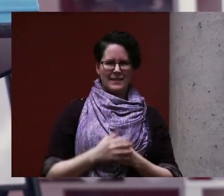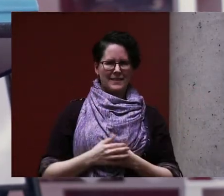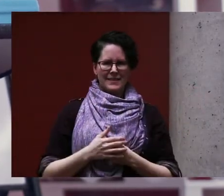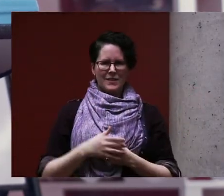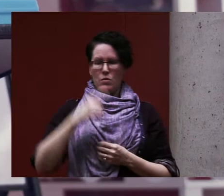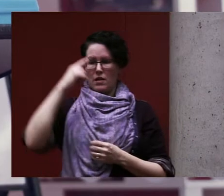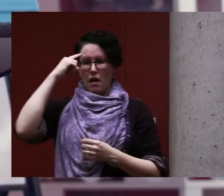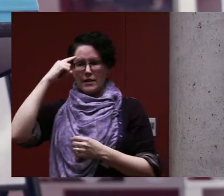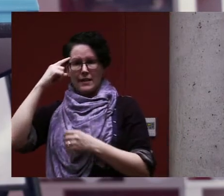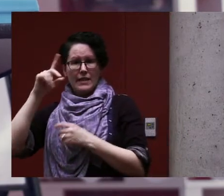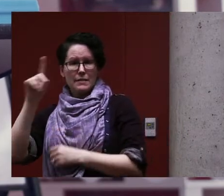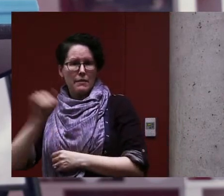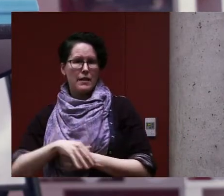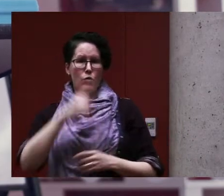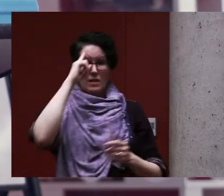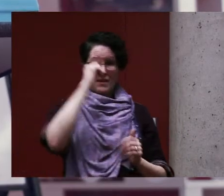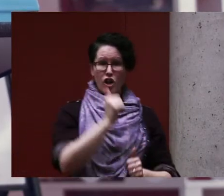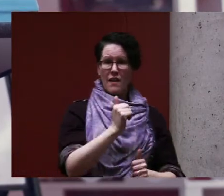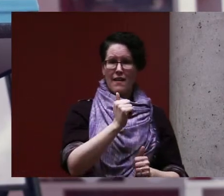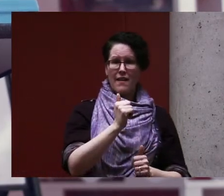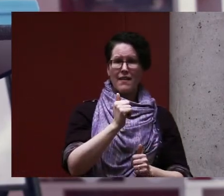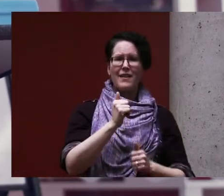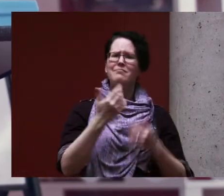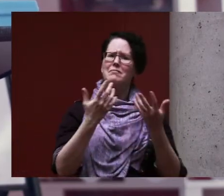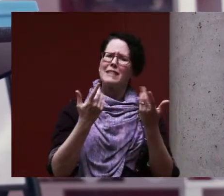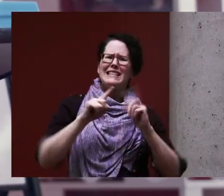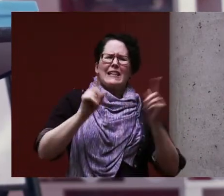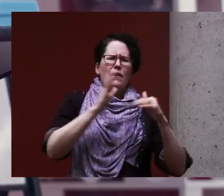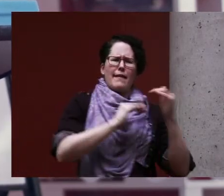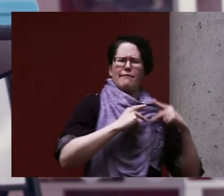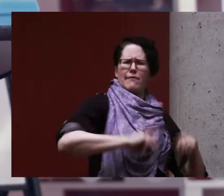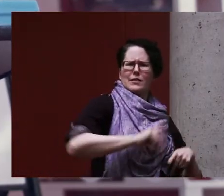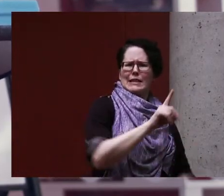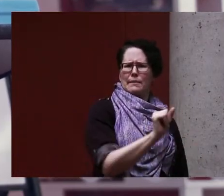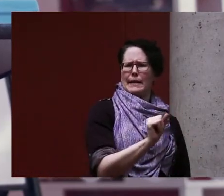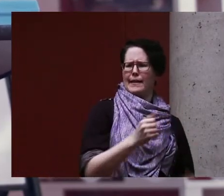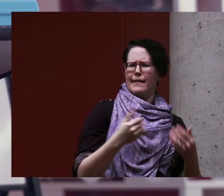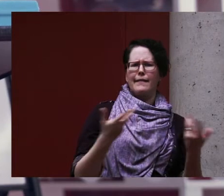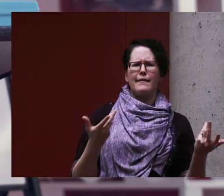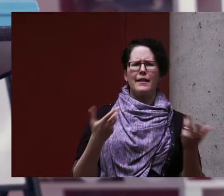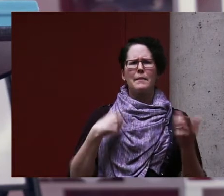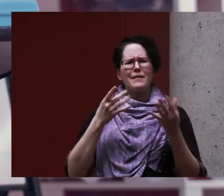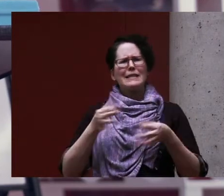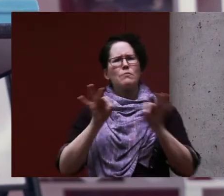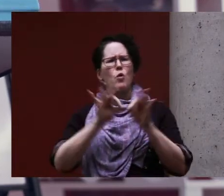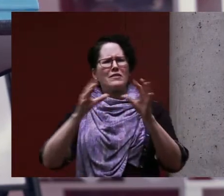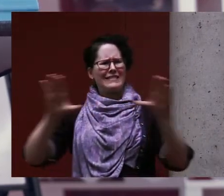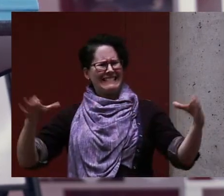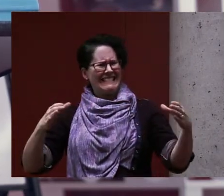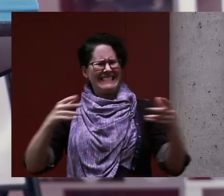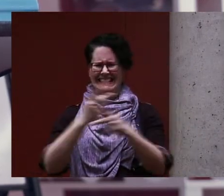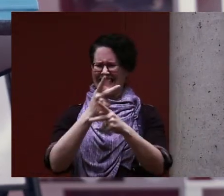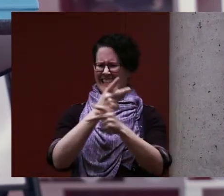severely cognitive disabilities from the physical disabilities, because then everybody can get what they need. If